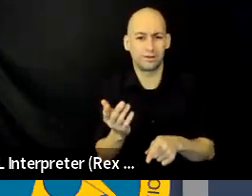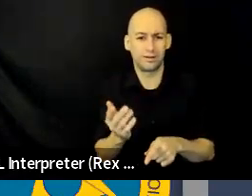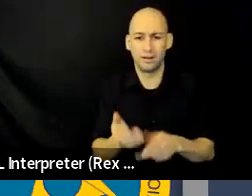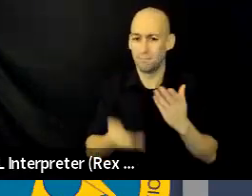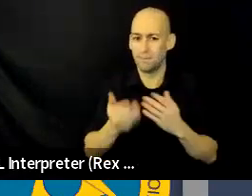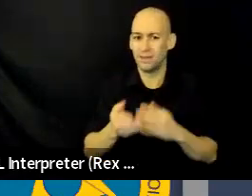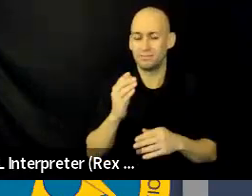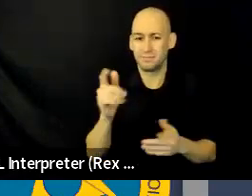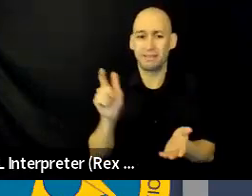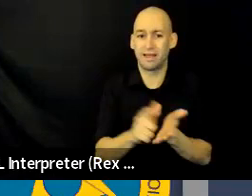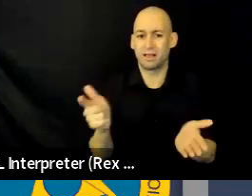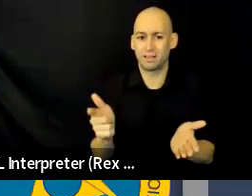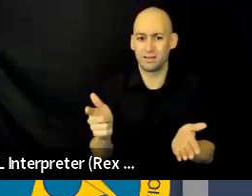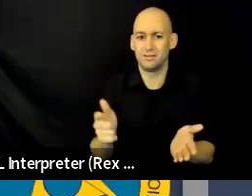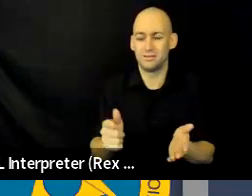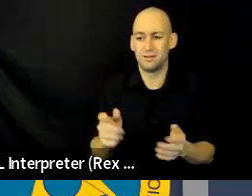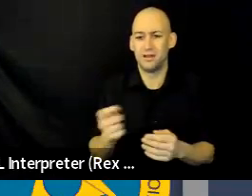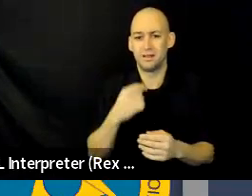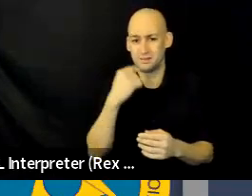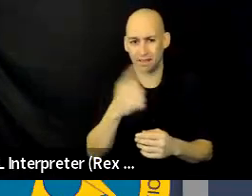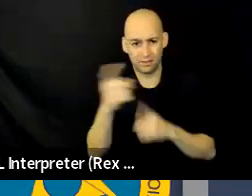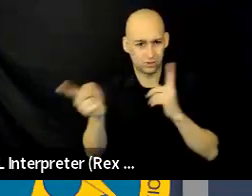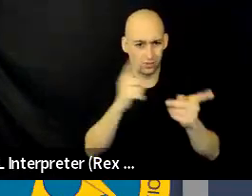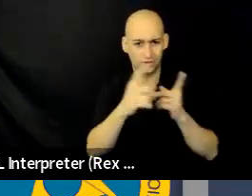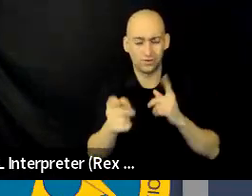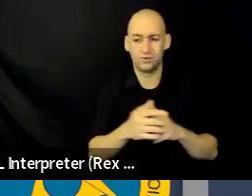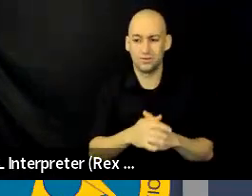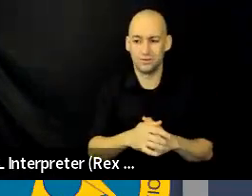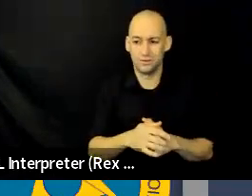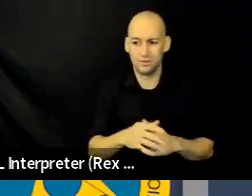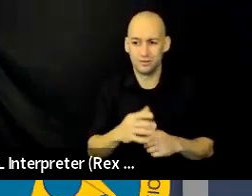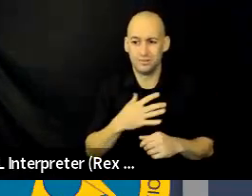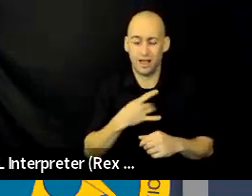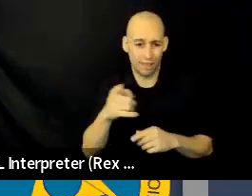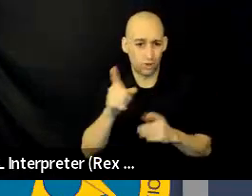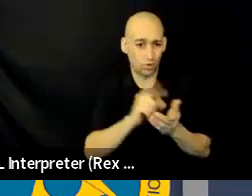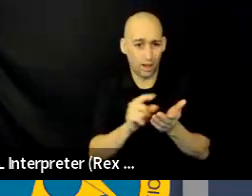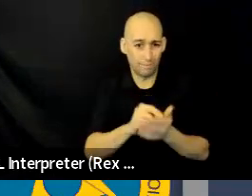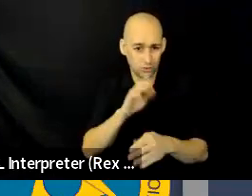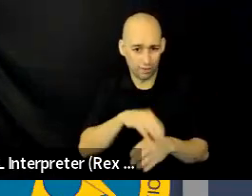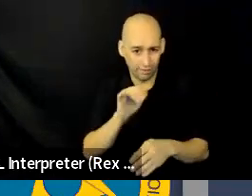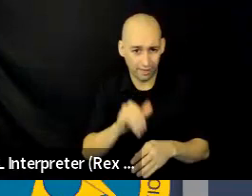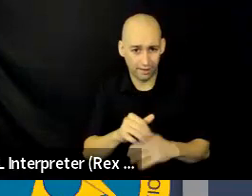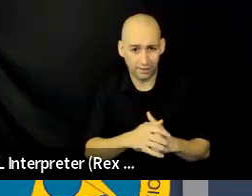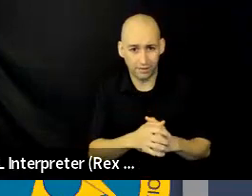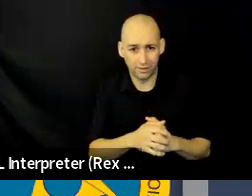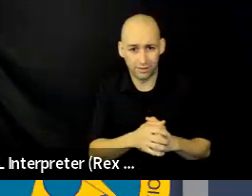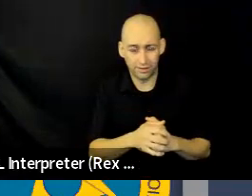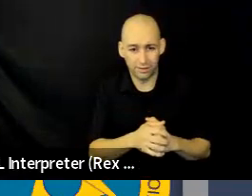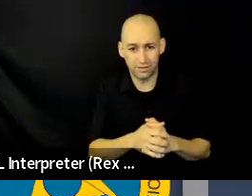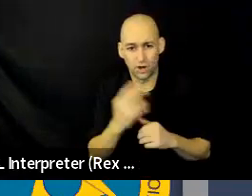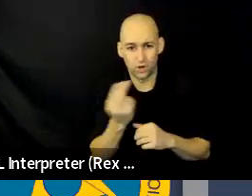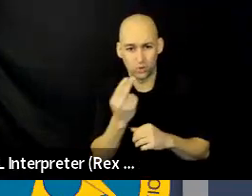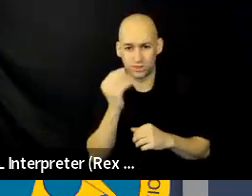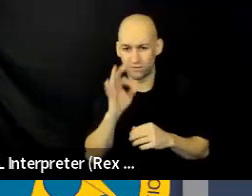illegal today have been thrown around and bandied around. So I like your comments on that, right? Or abuse of power or abuse of